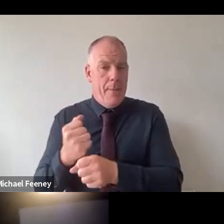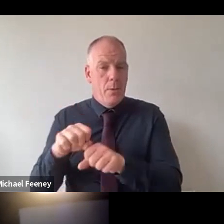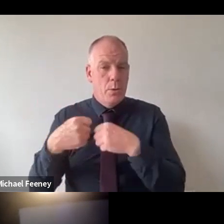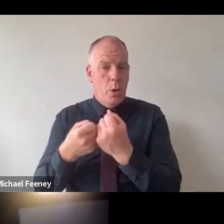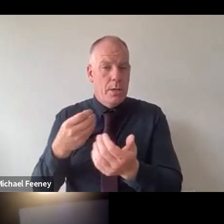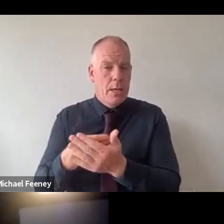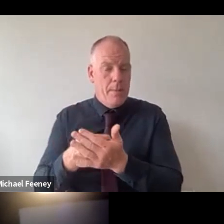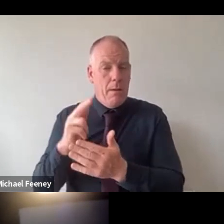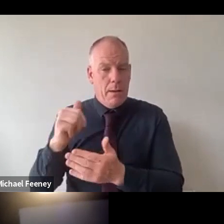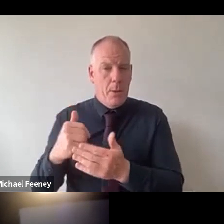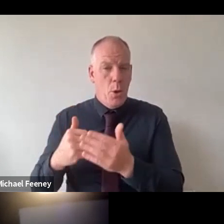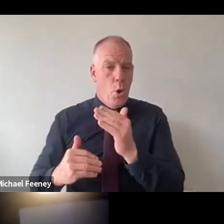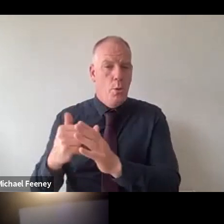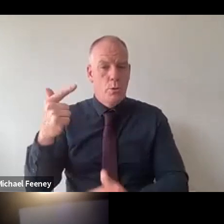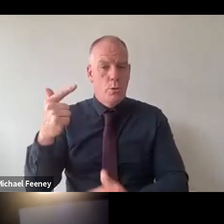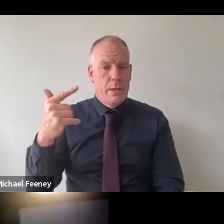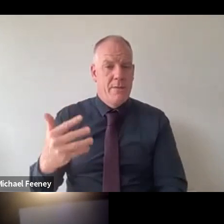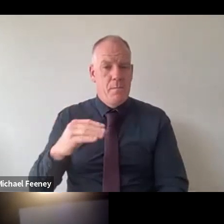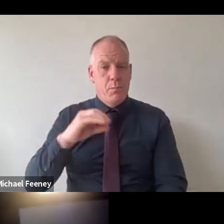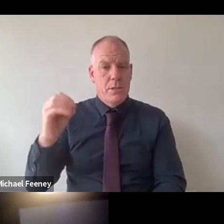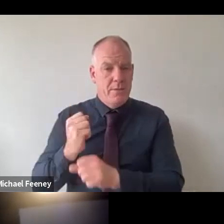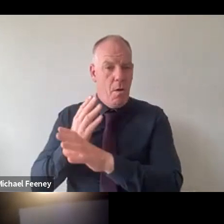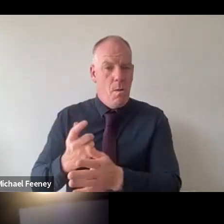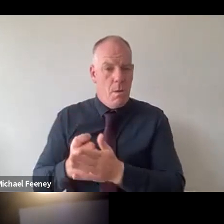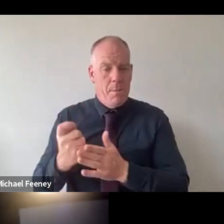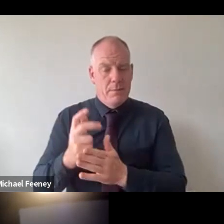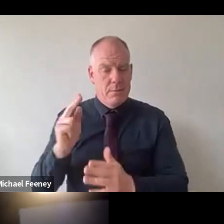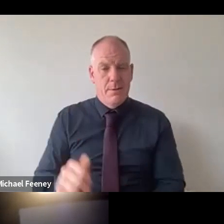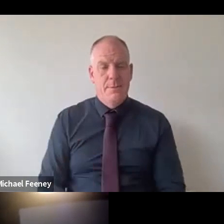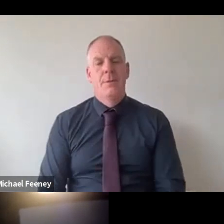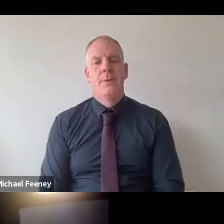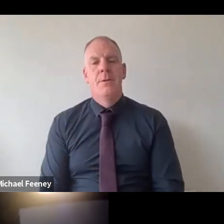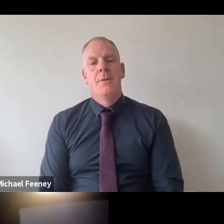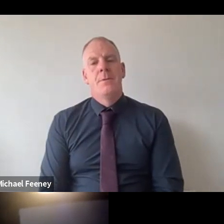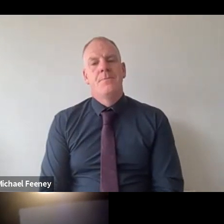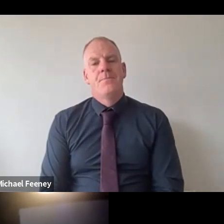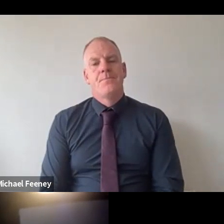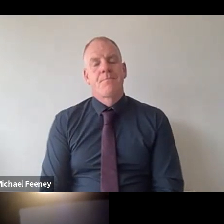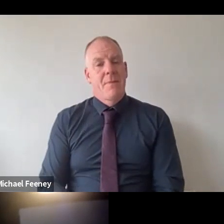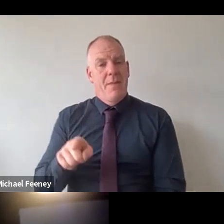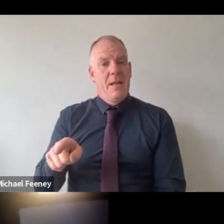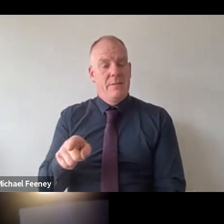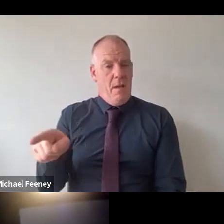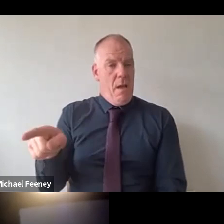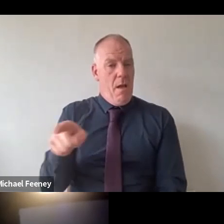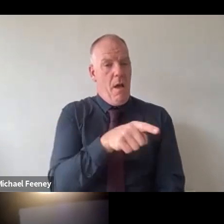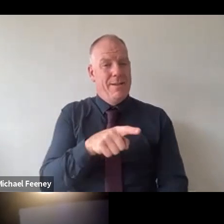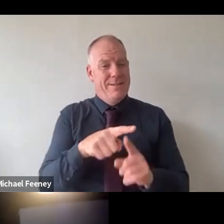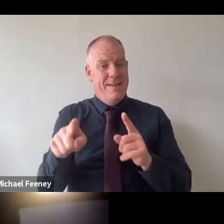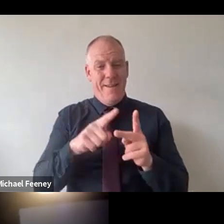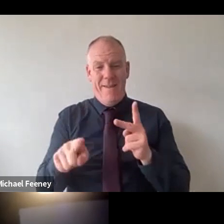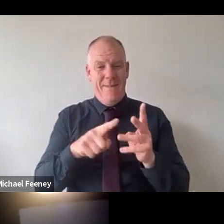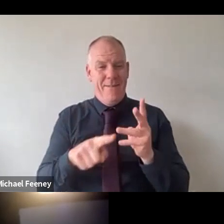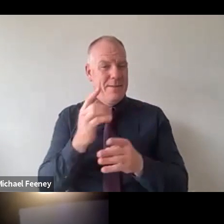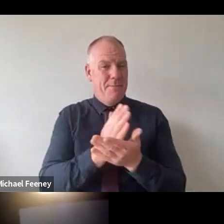for 25% of their casework. And this is across the different fields of life. We